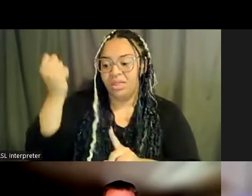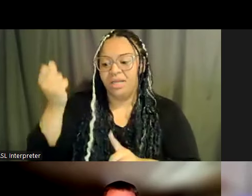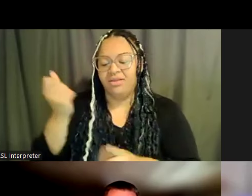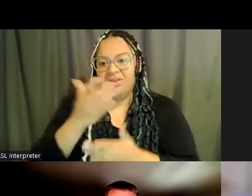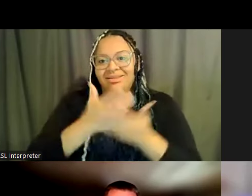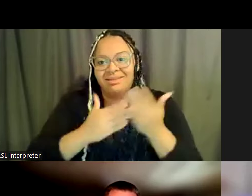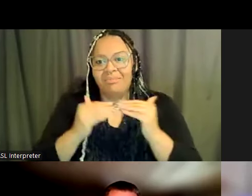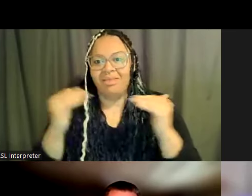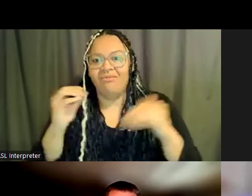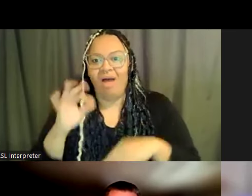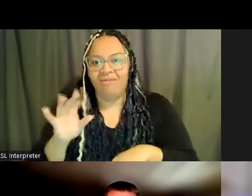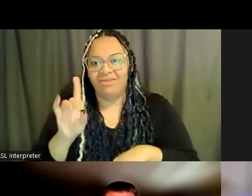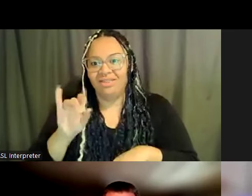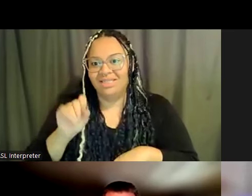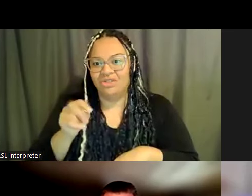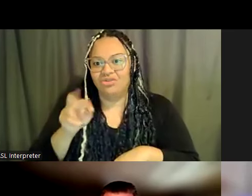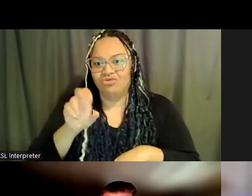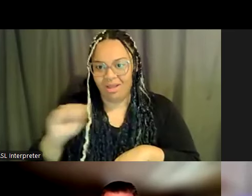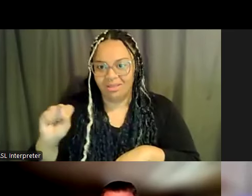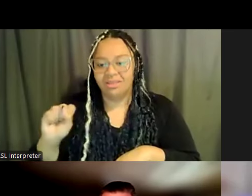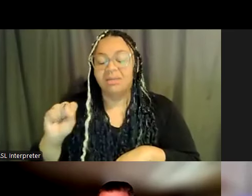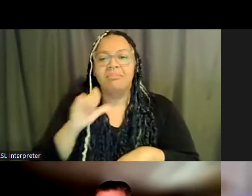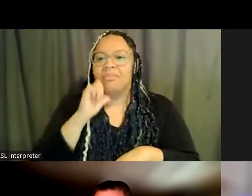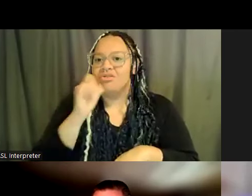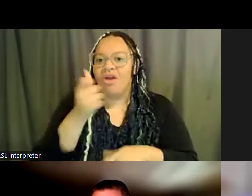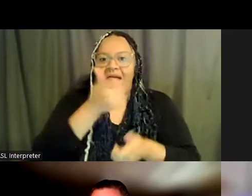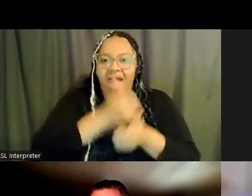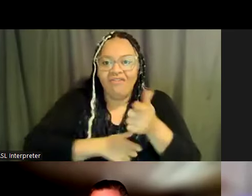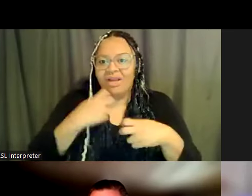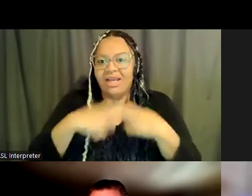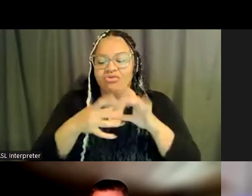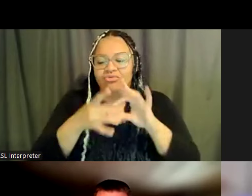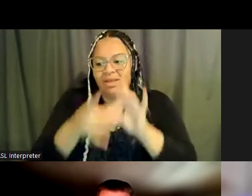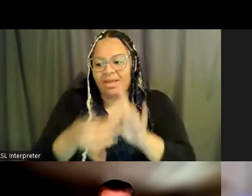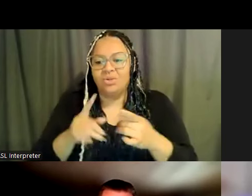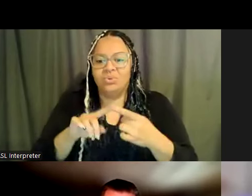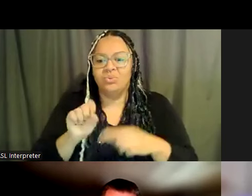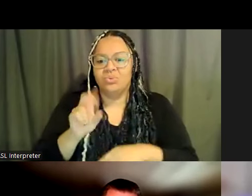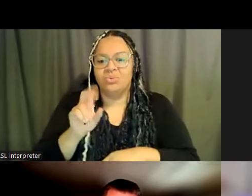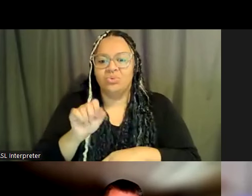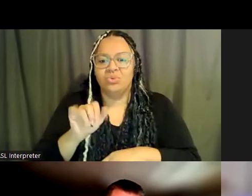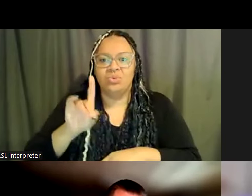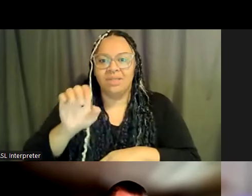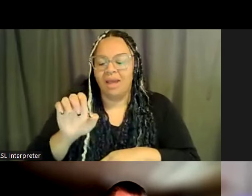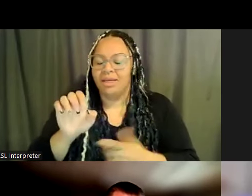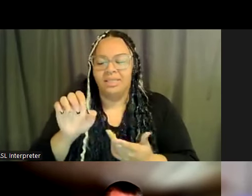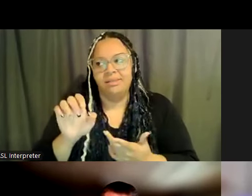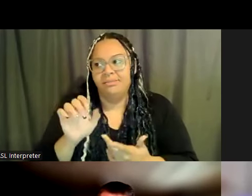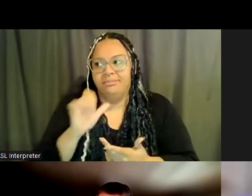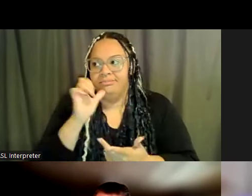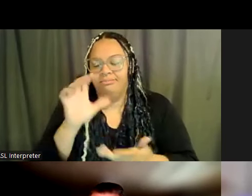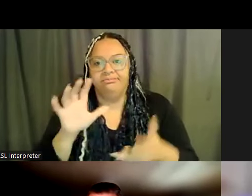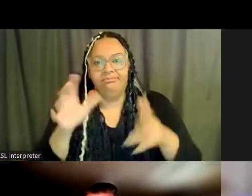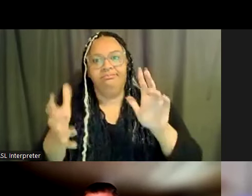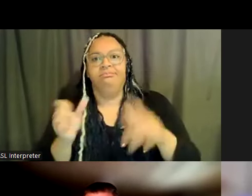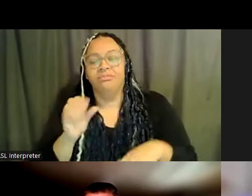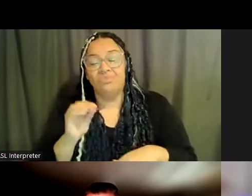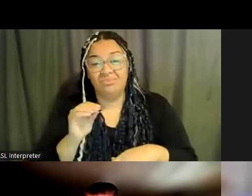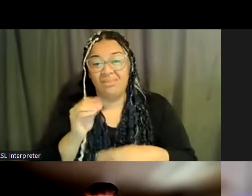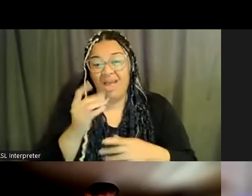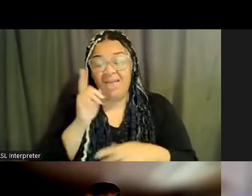distress, but not every issue related to suicide is a crisis. And I think that's also important with how we allocate our